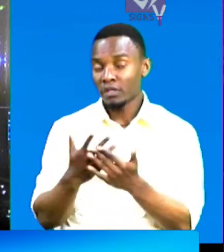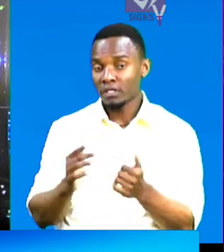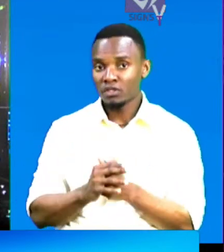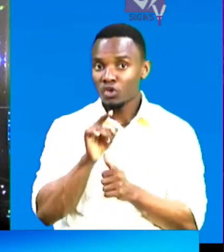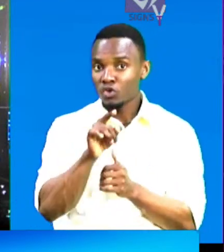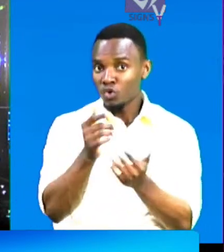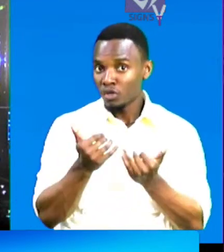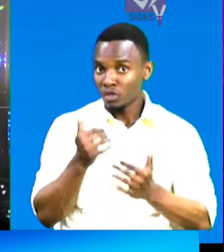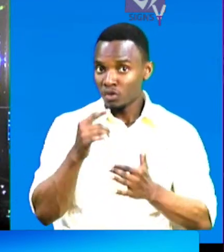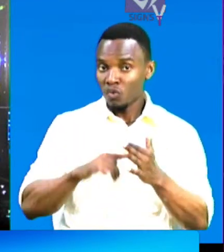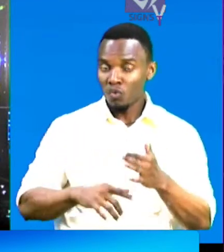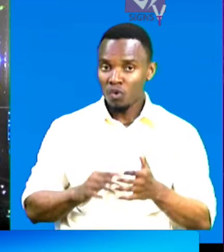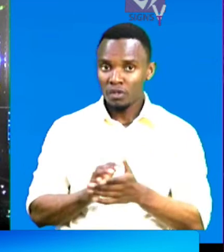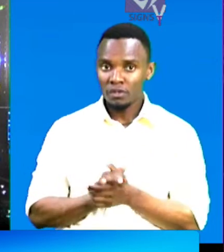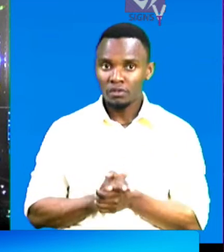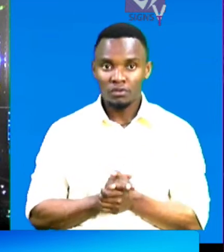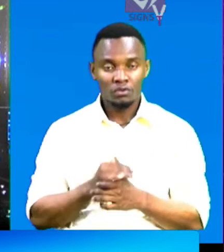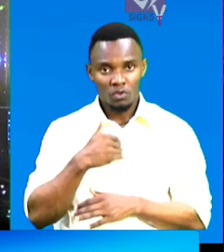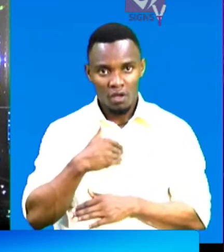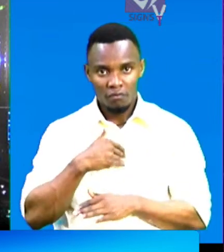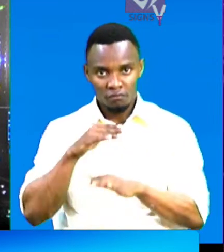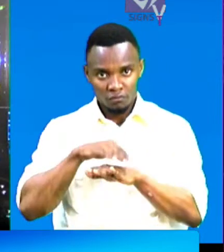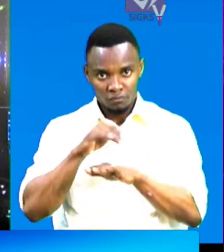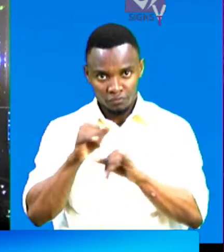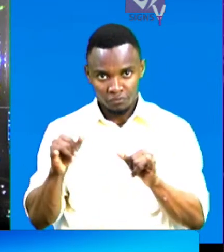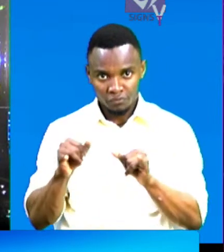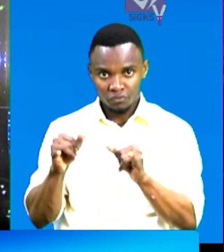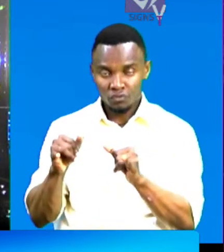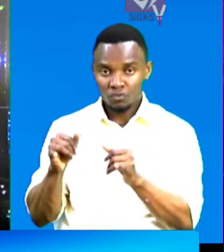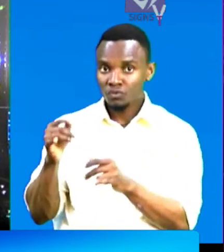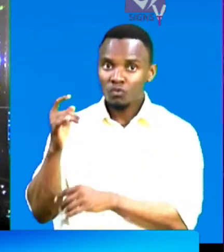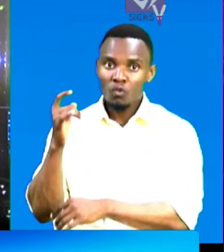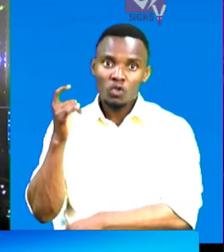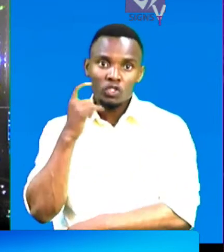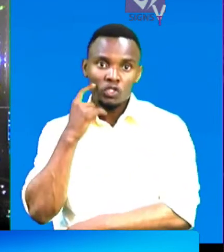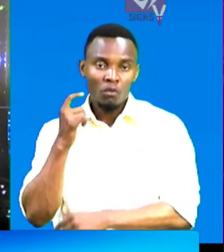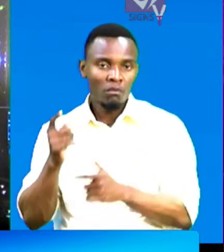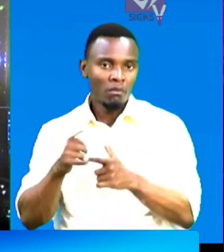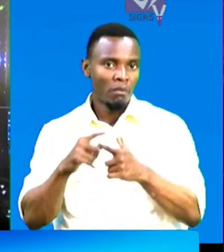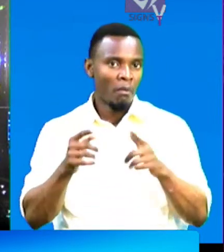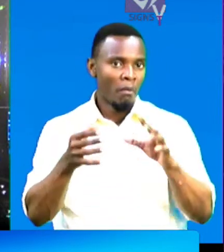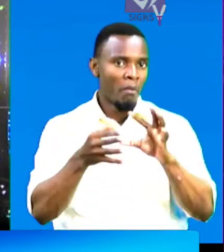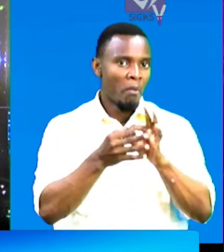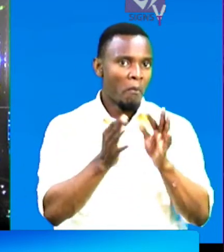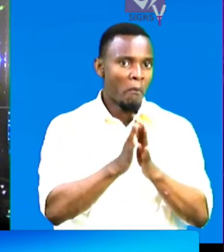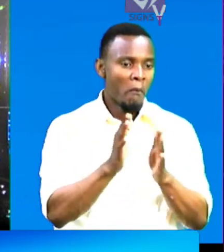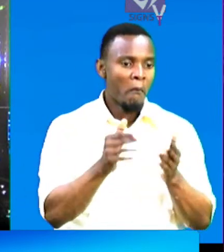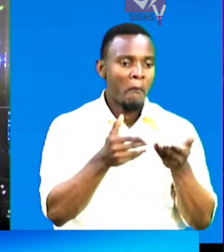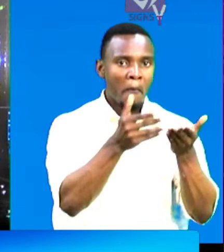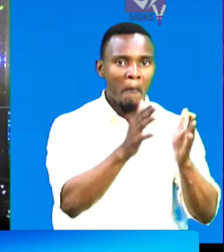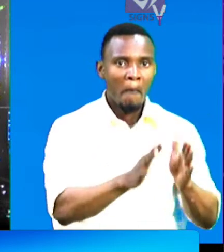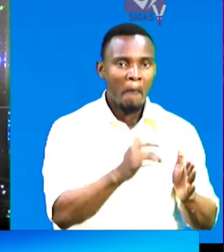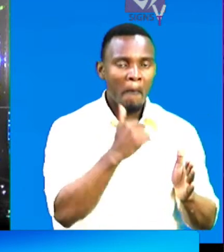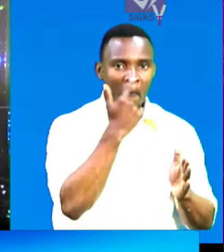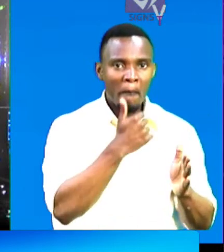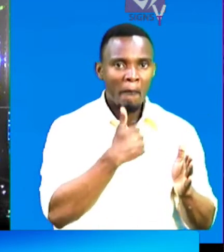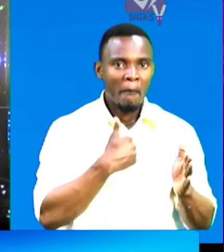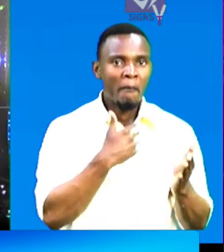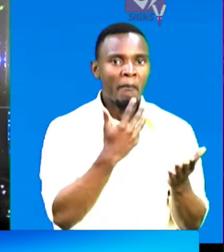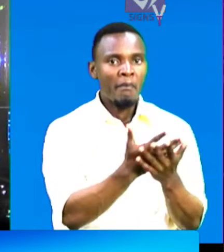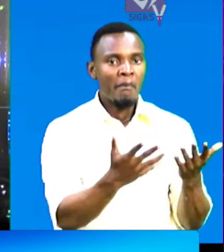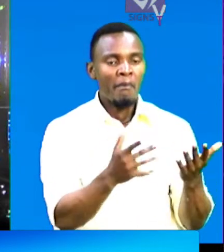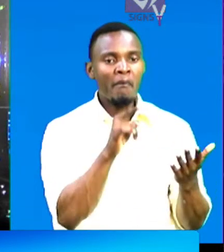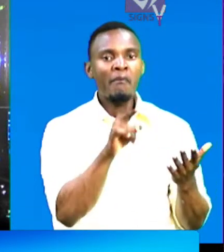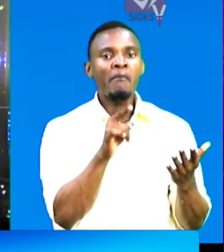need is to open an online store and link with suppliers who have the products you want